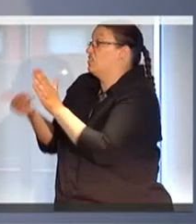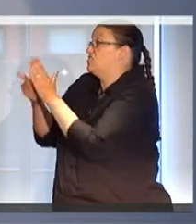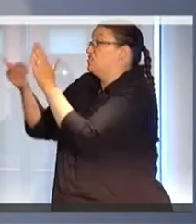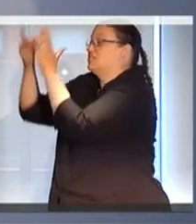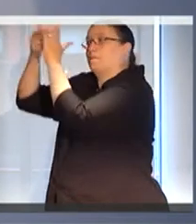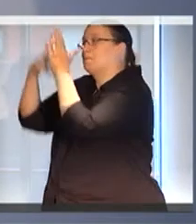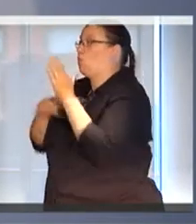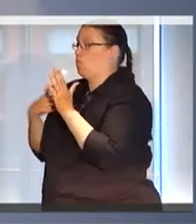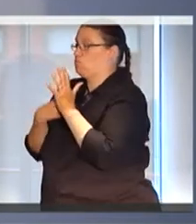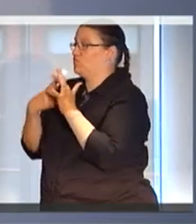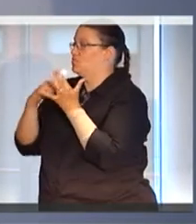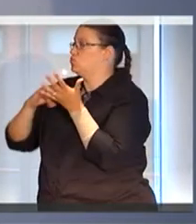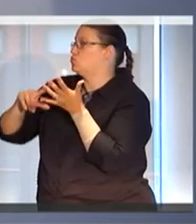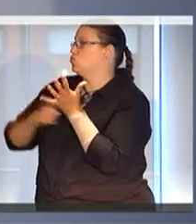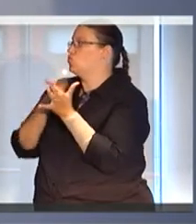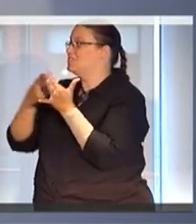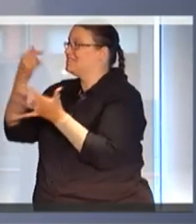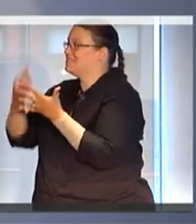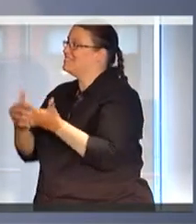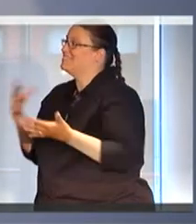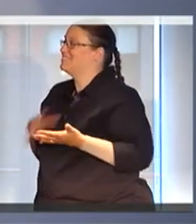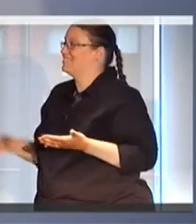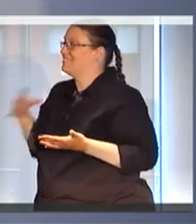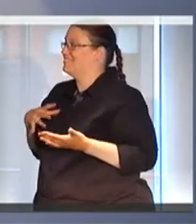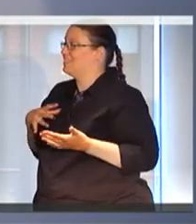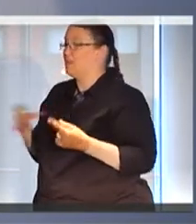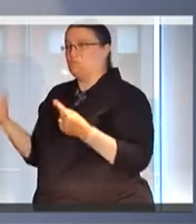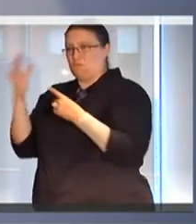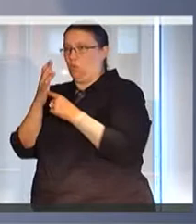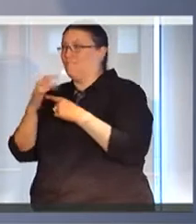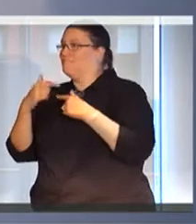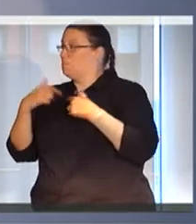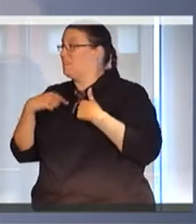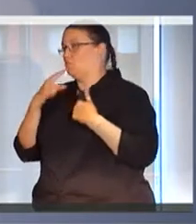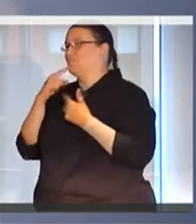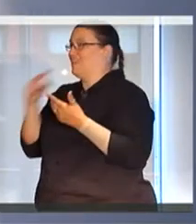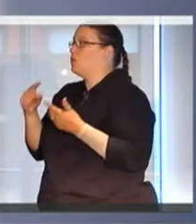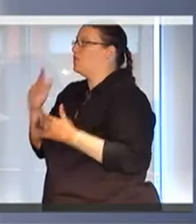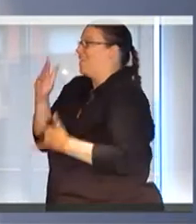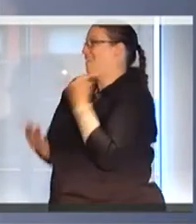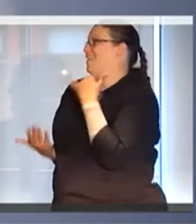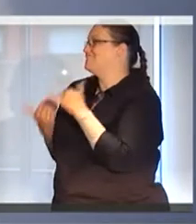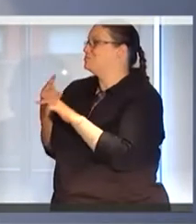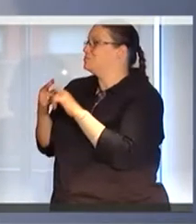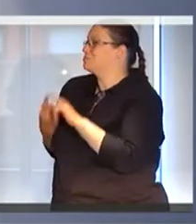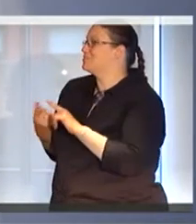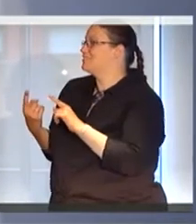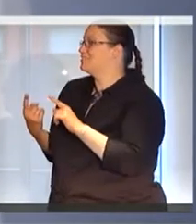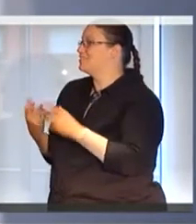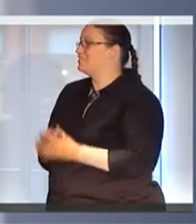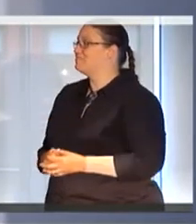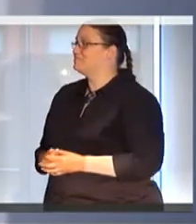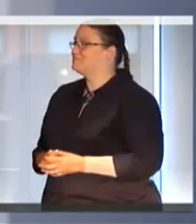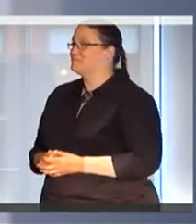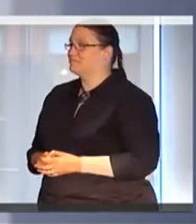So I think it's very important this afternoon that I articulated that rider and what sits behind it in terms of